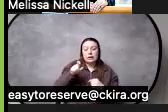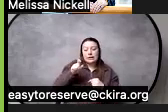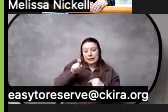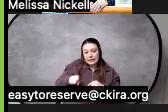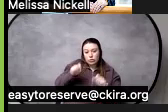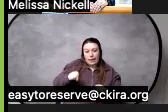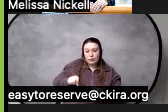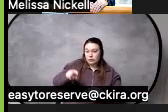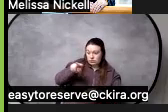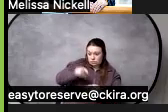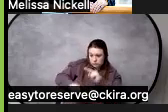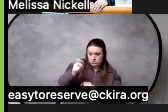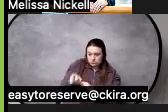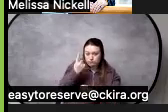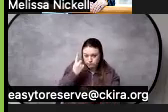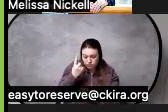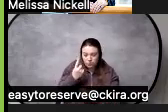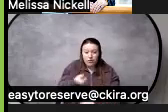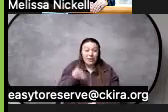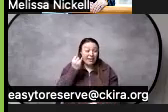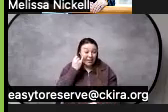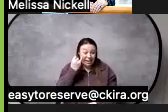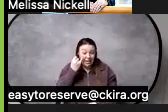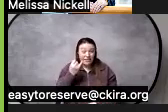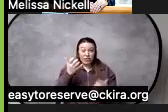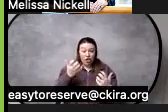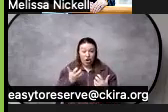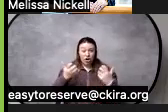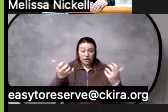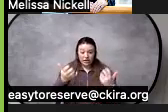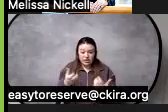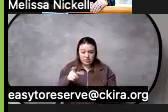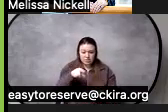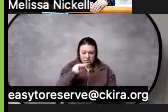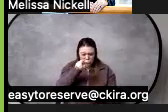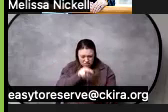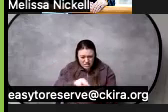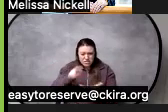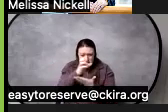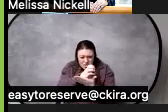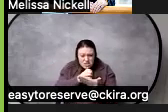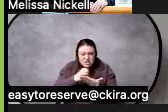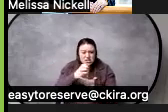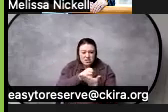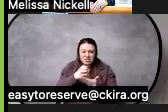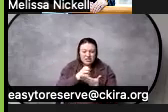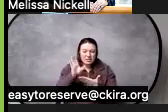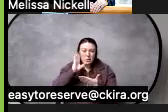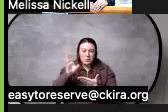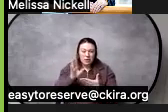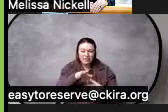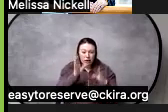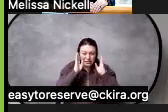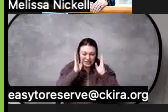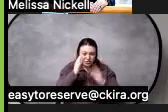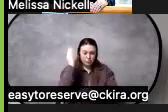the audience attention away from the content and makes the presentation more difficult. Also, this